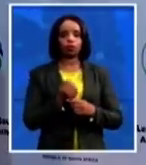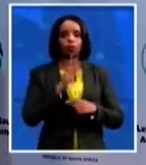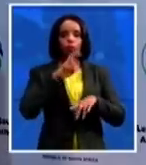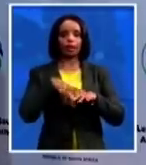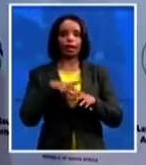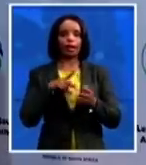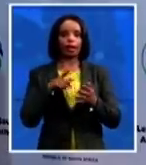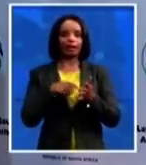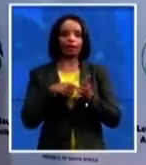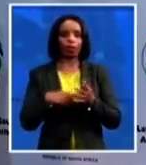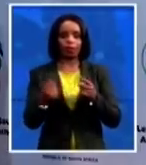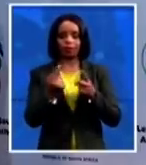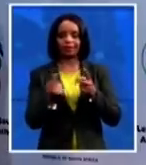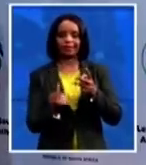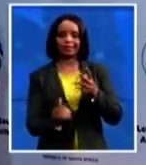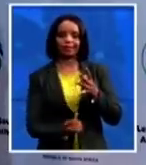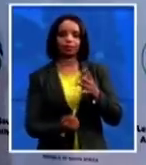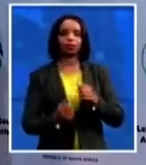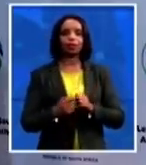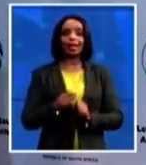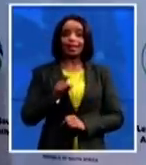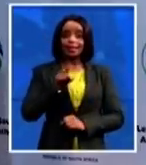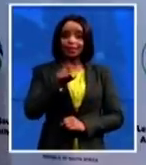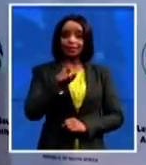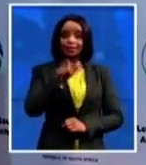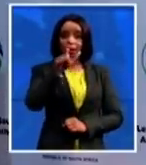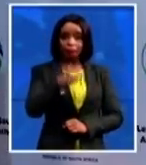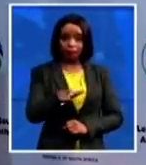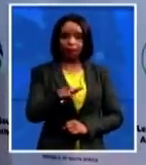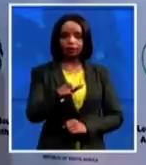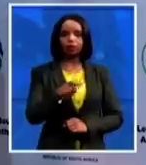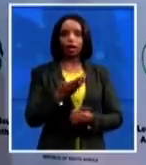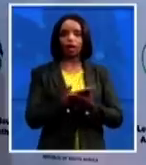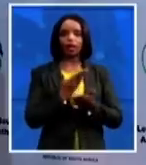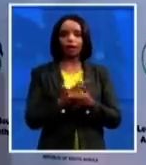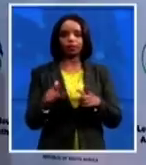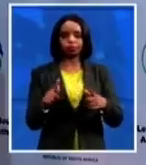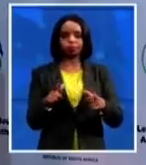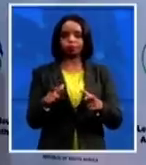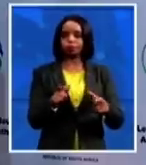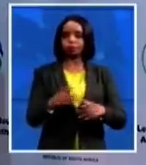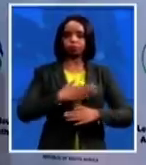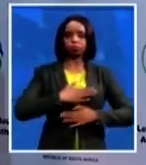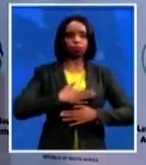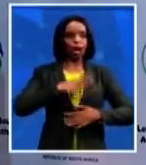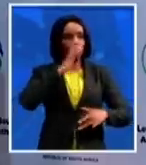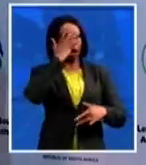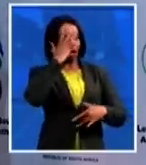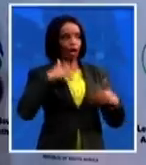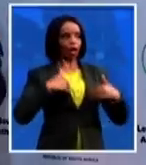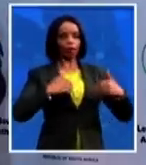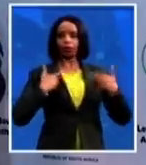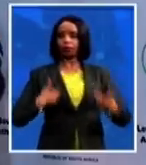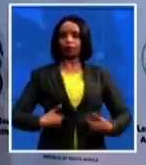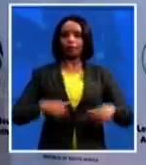position to deal with a sick health. But there's a degree of sickness which no matter what food do